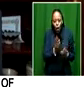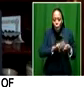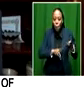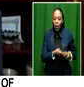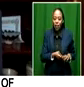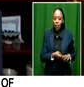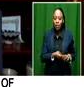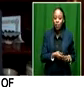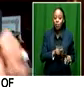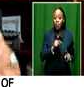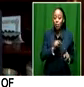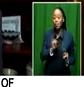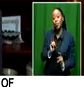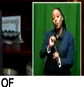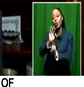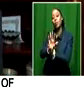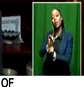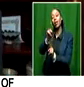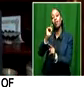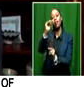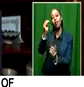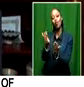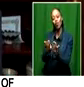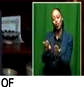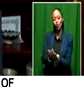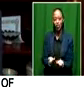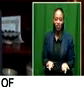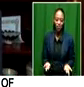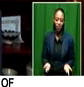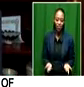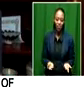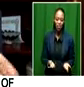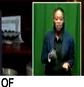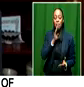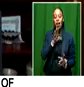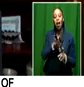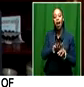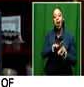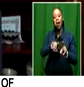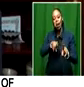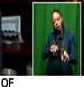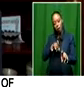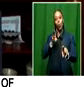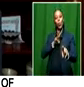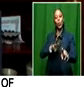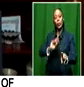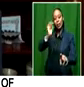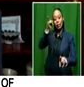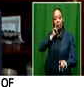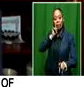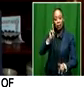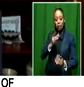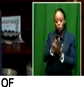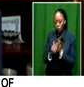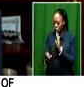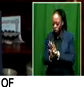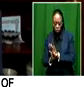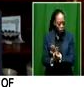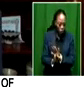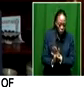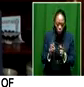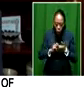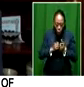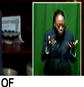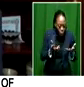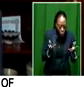it does is that it creates either a backlog. You need a very expert teacher who can diagnose where is